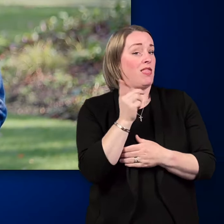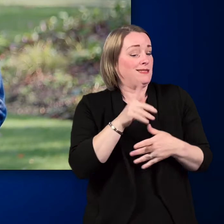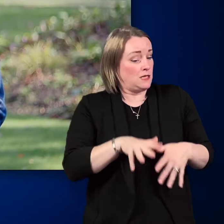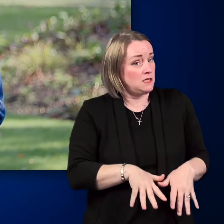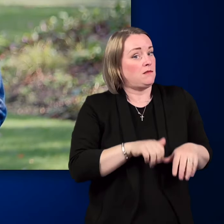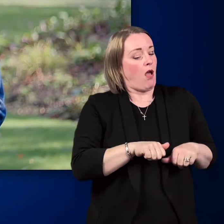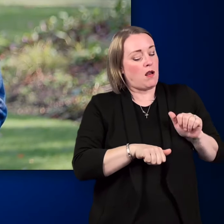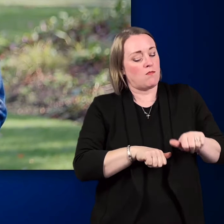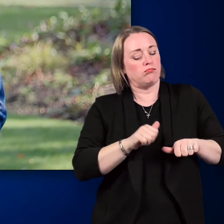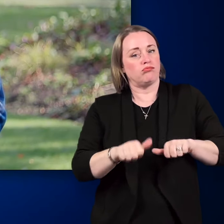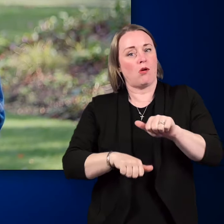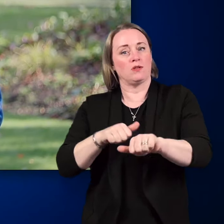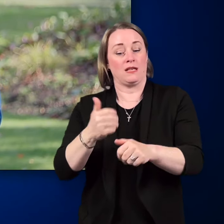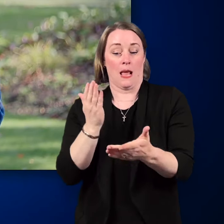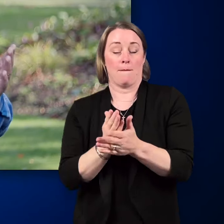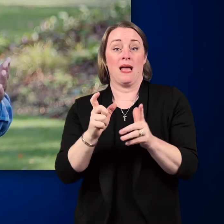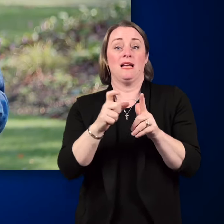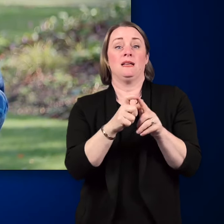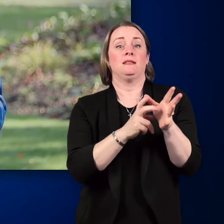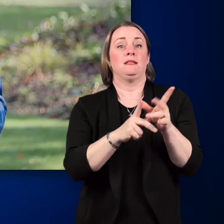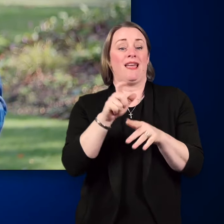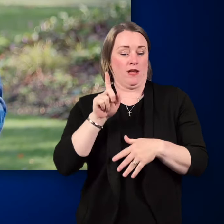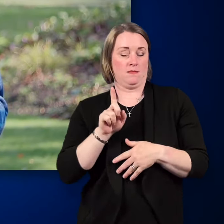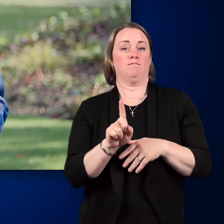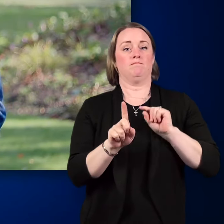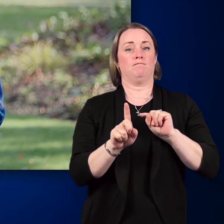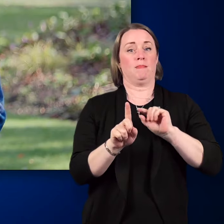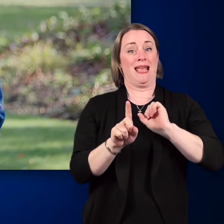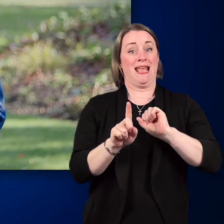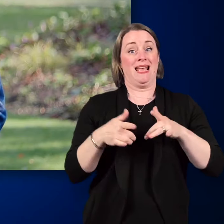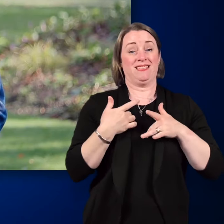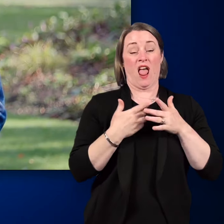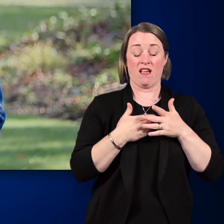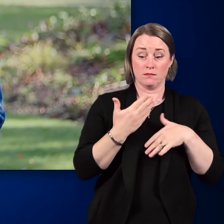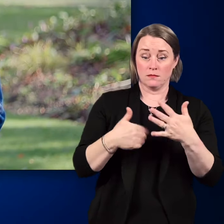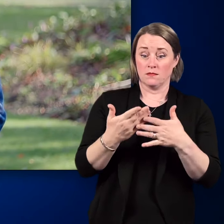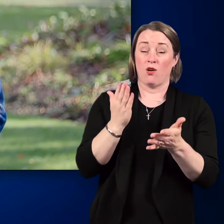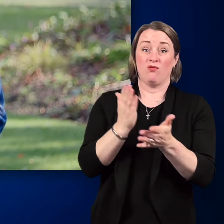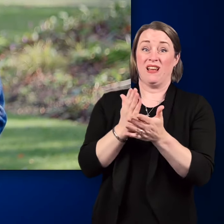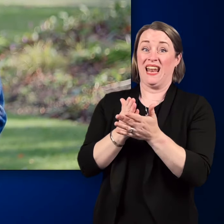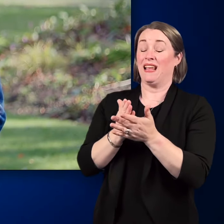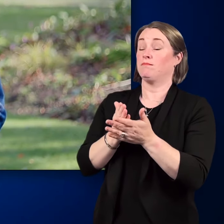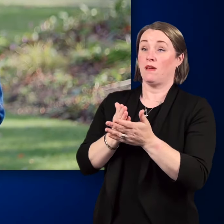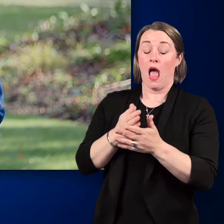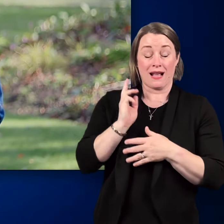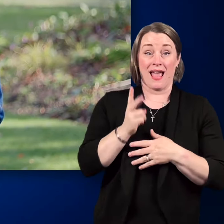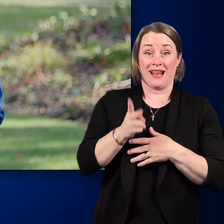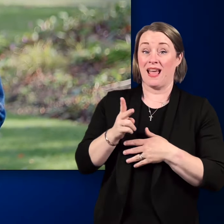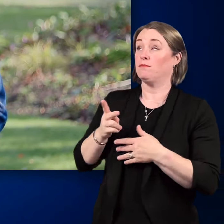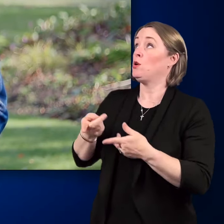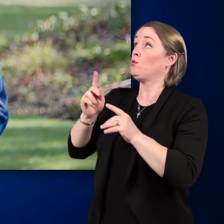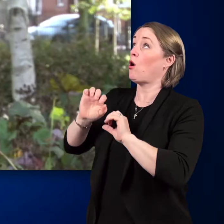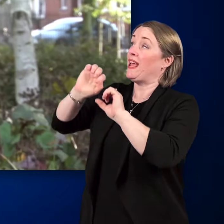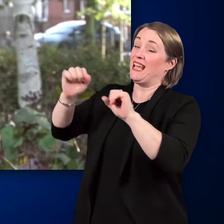process whereby David, actually throughout his life, defeats God's and Israel's